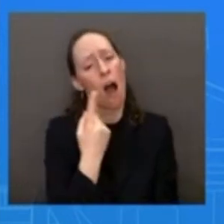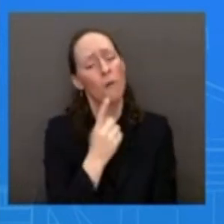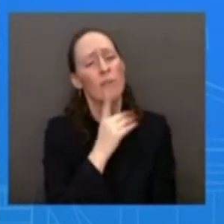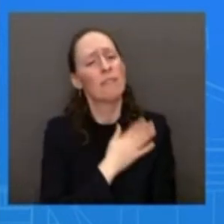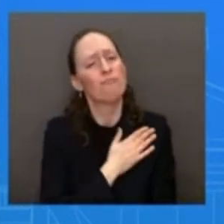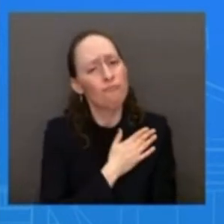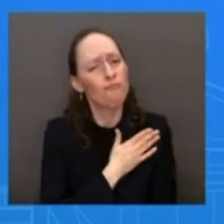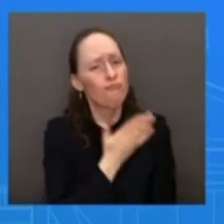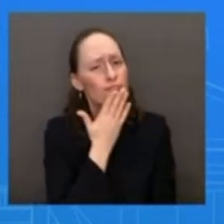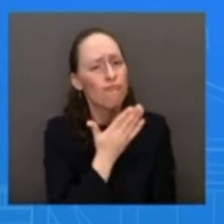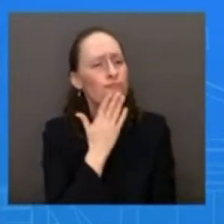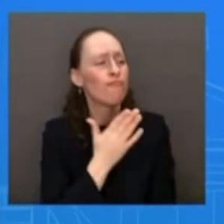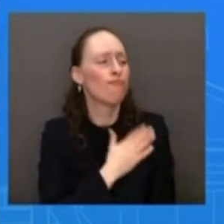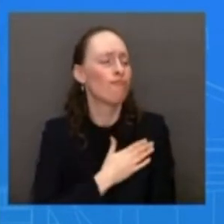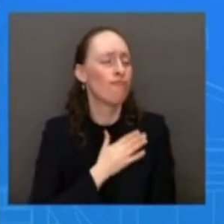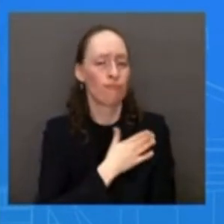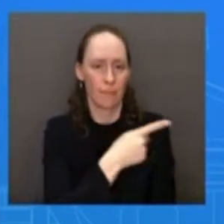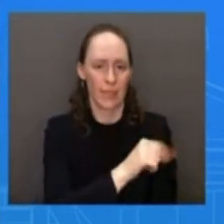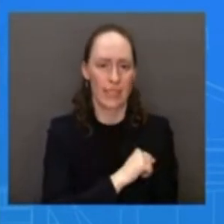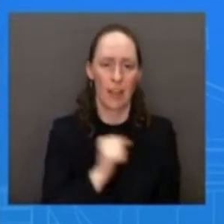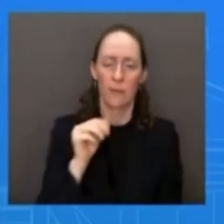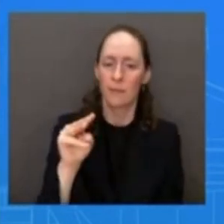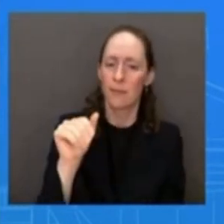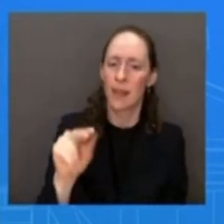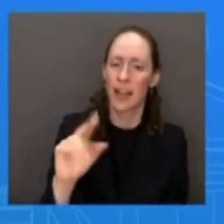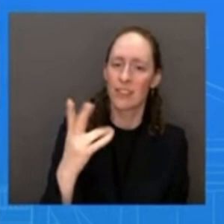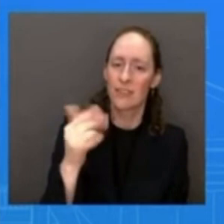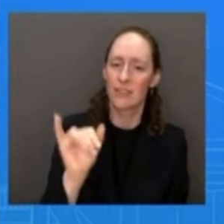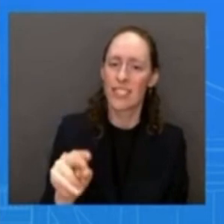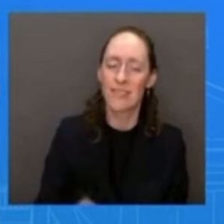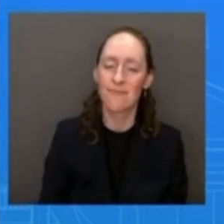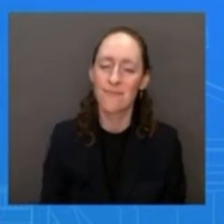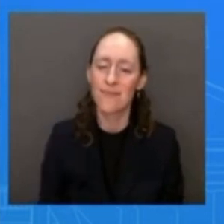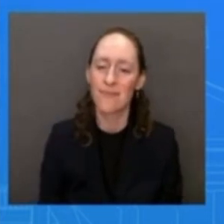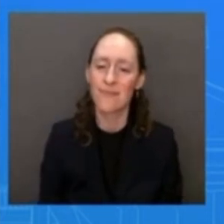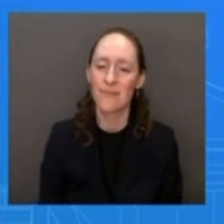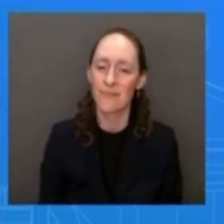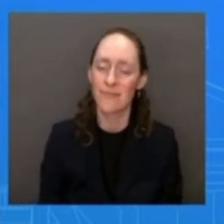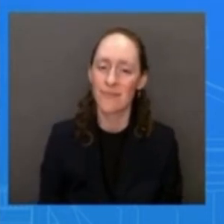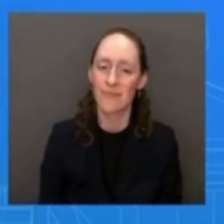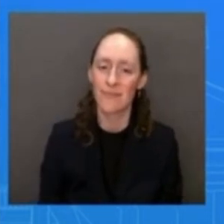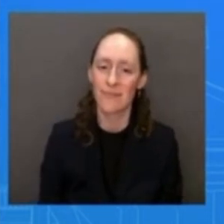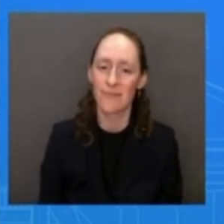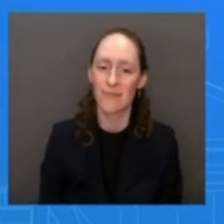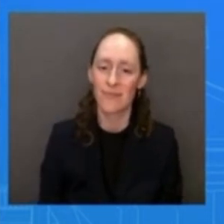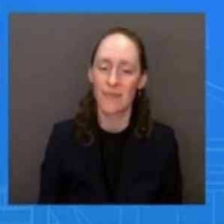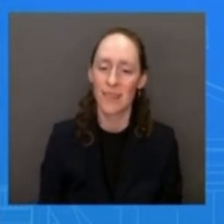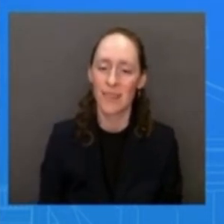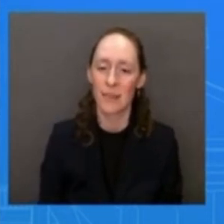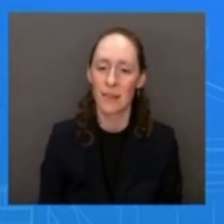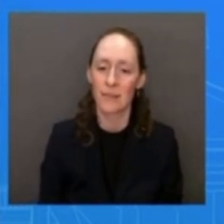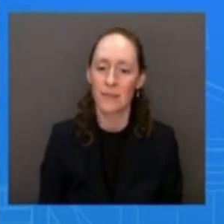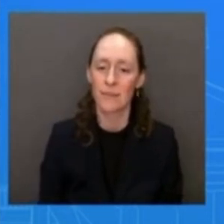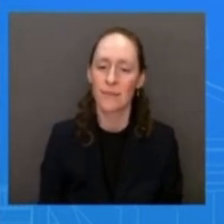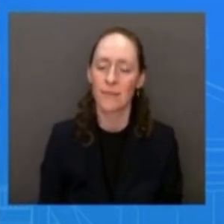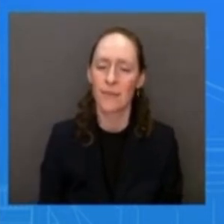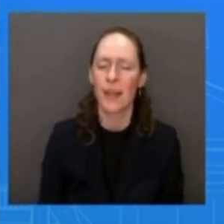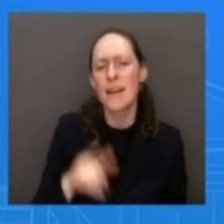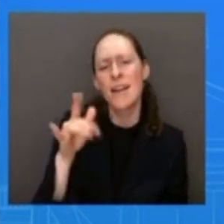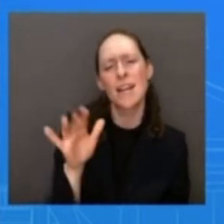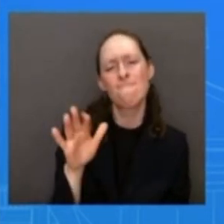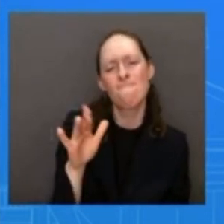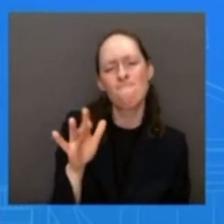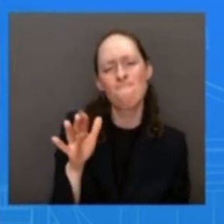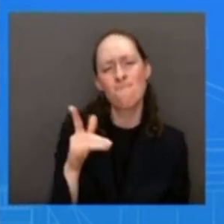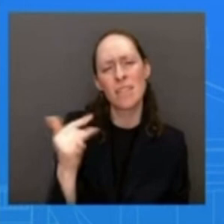for the American people. And just finally, I saw that you had a comment out this morning about some broadcasting on the Tucker Carlson